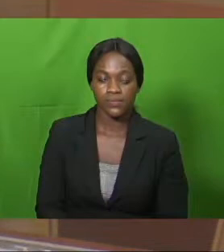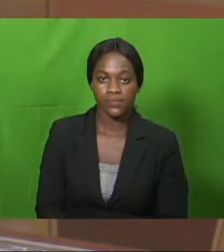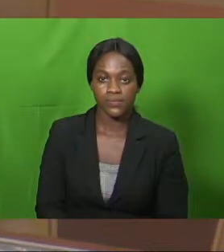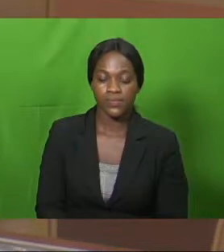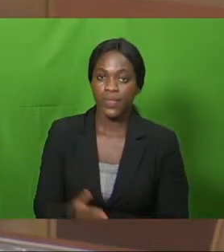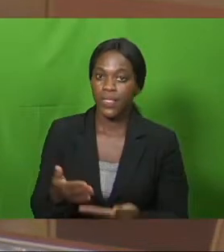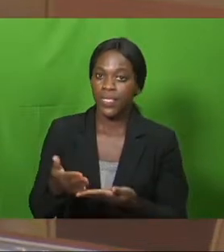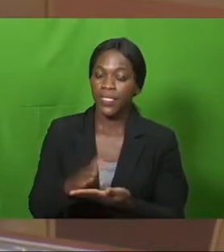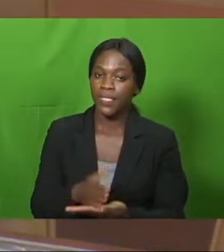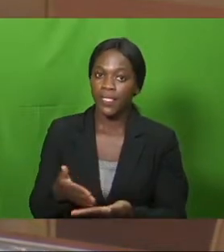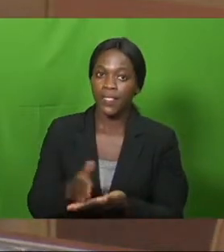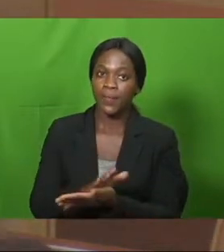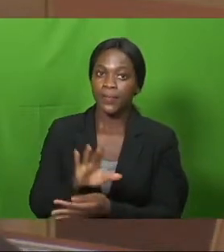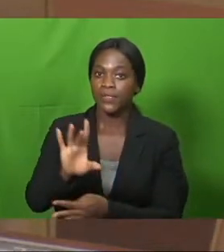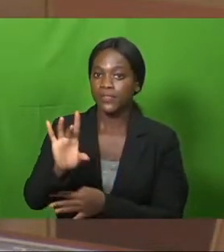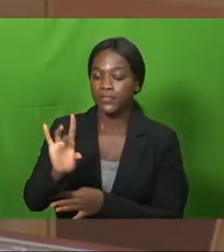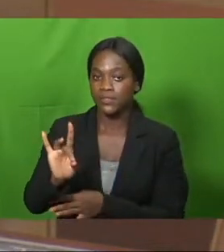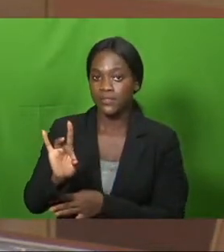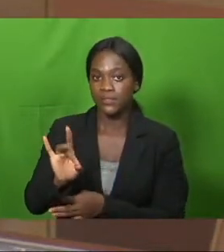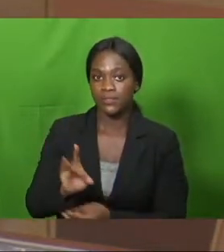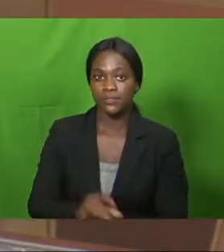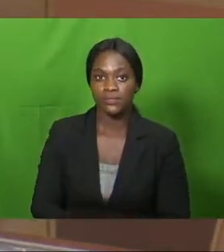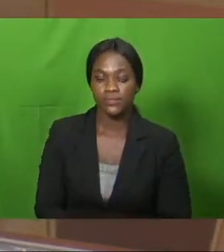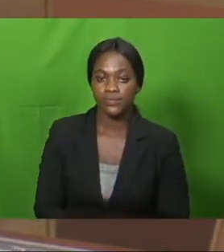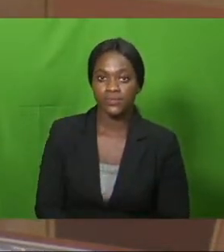Page 8.